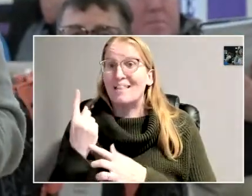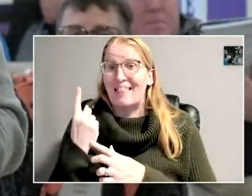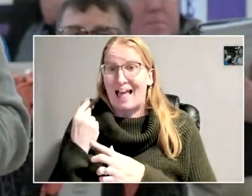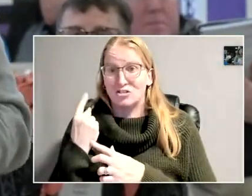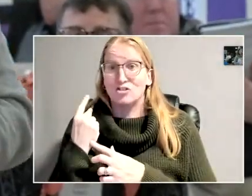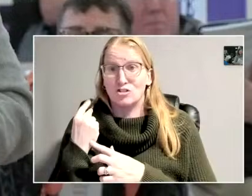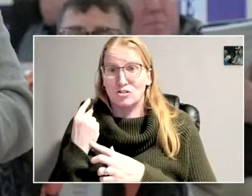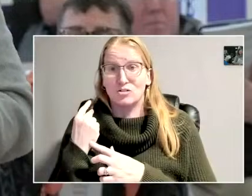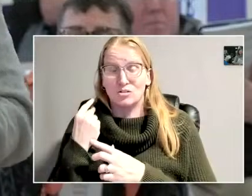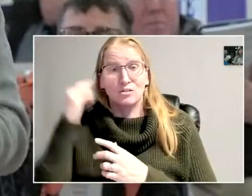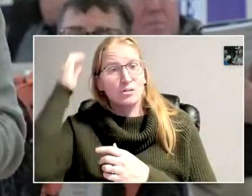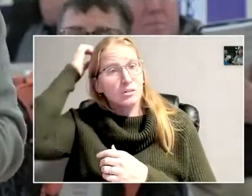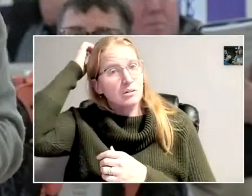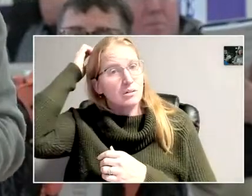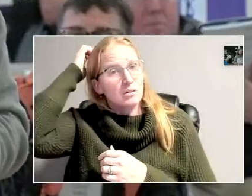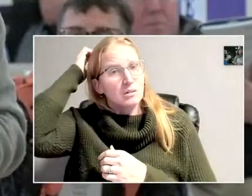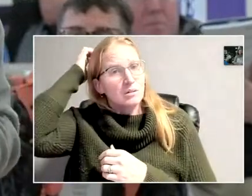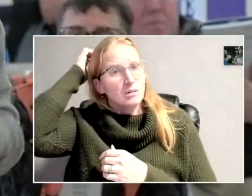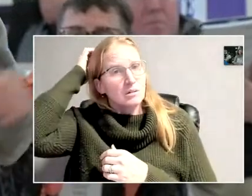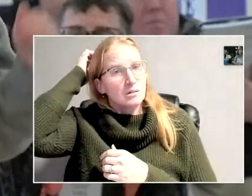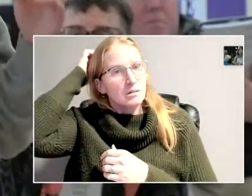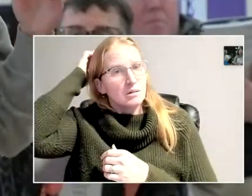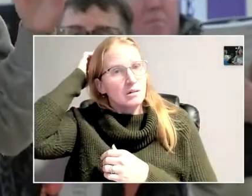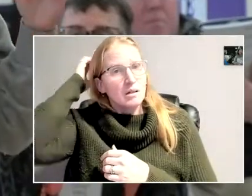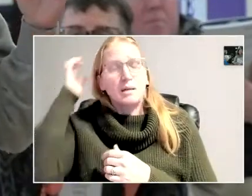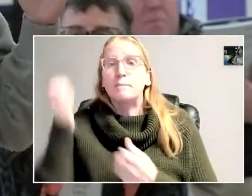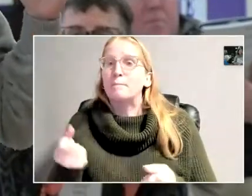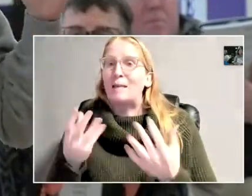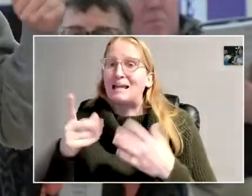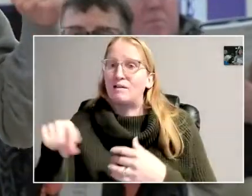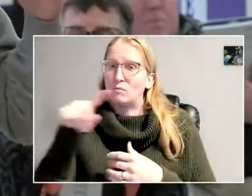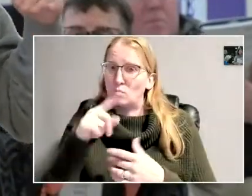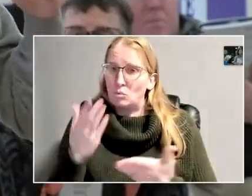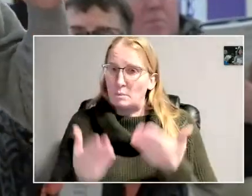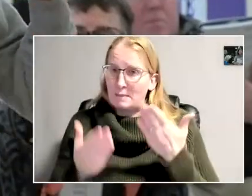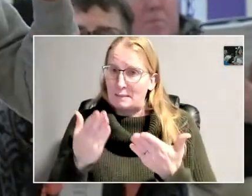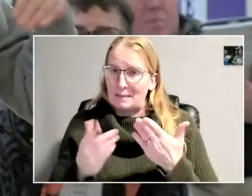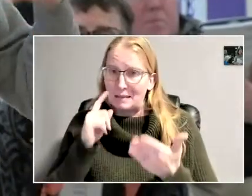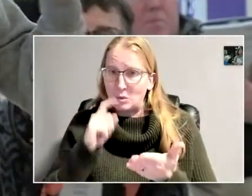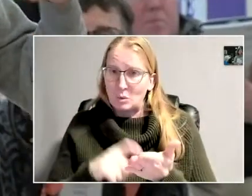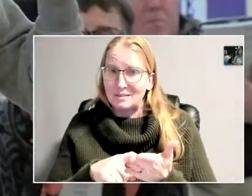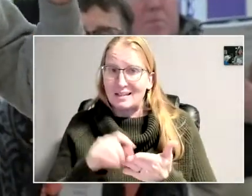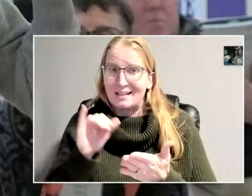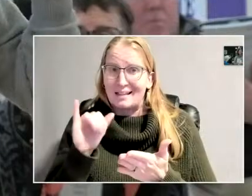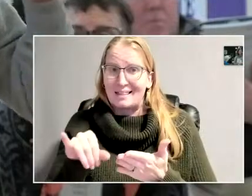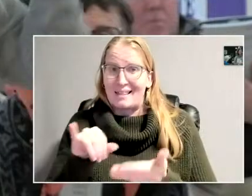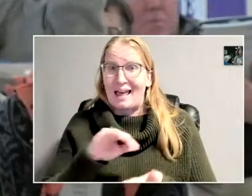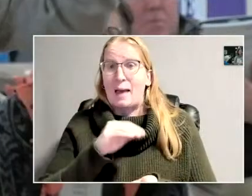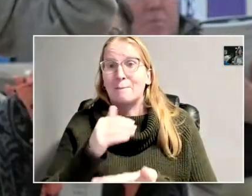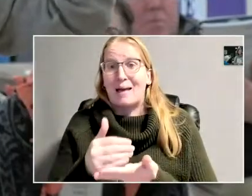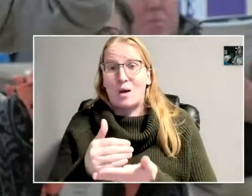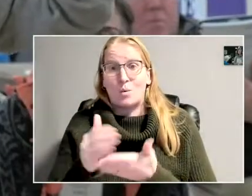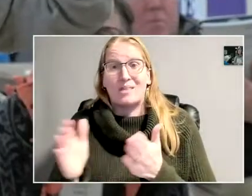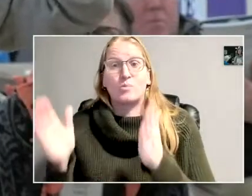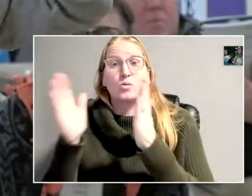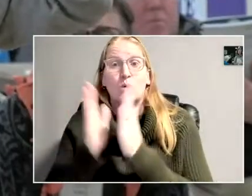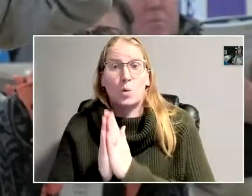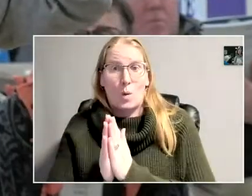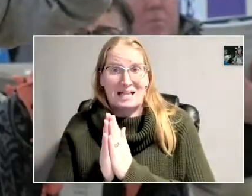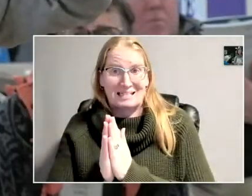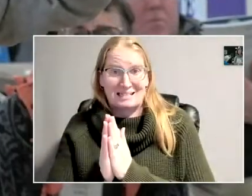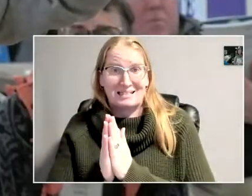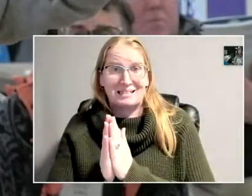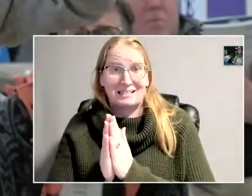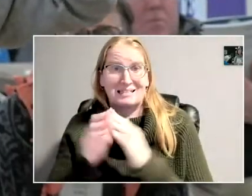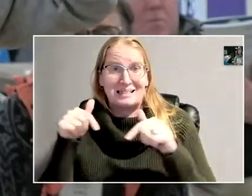and as many may have noted uh the amount that was requested this year did not reach that